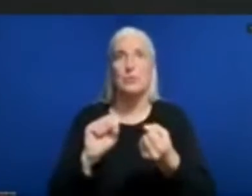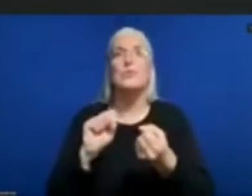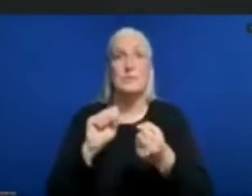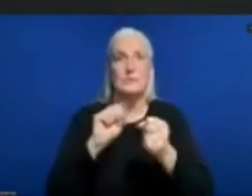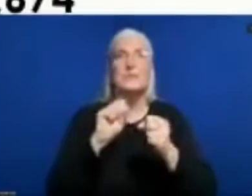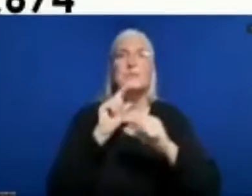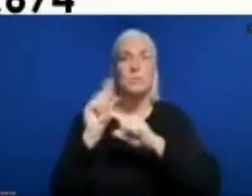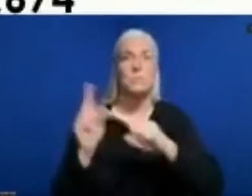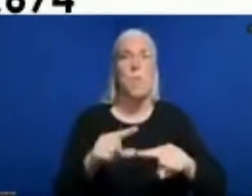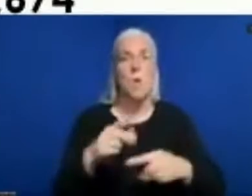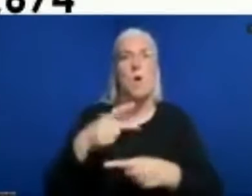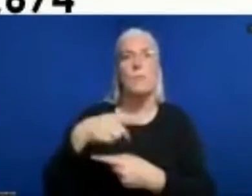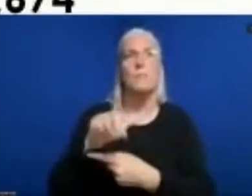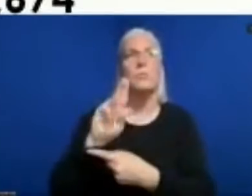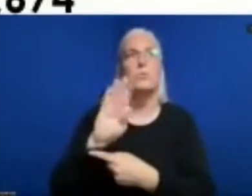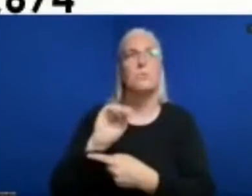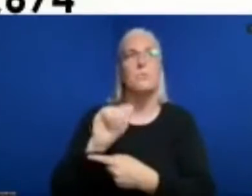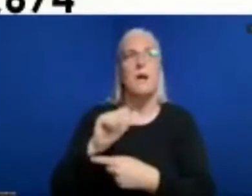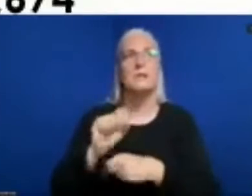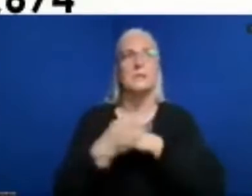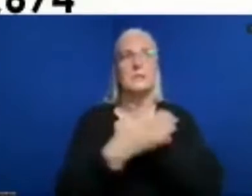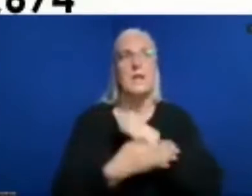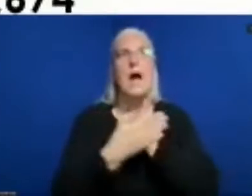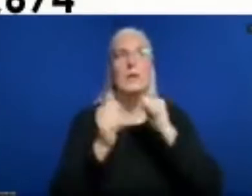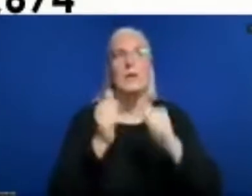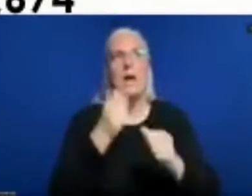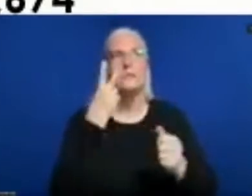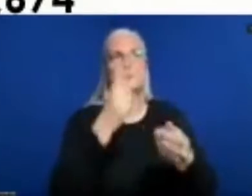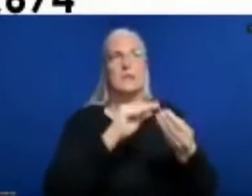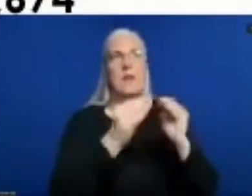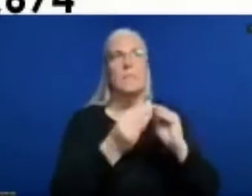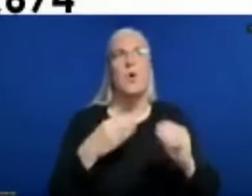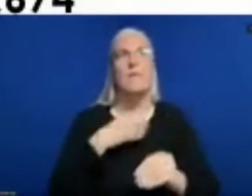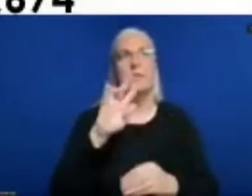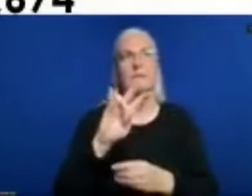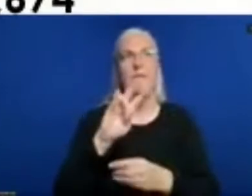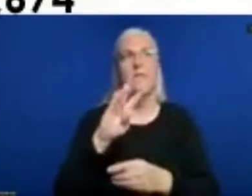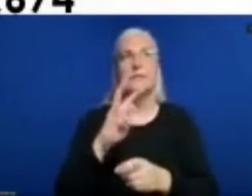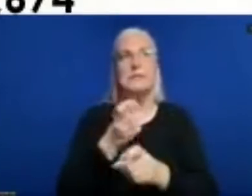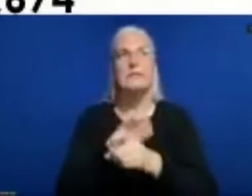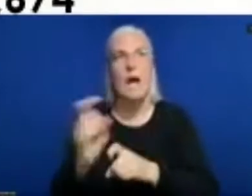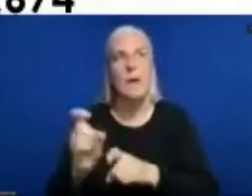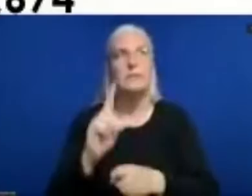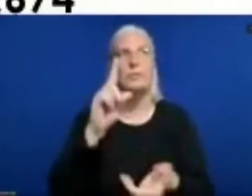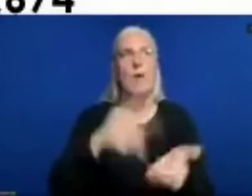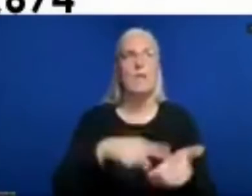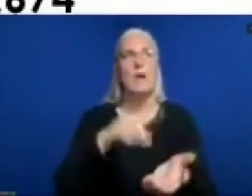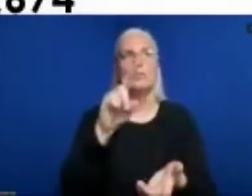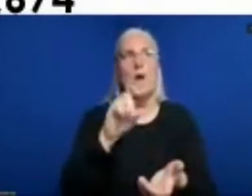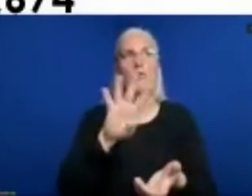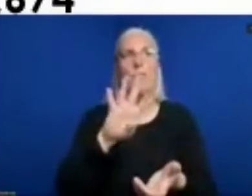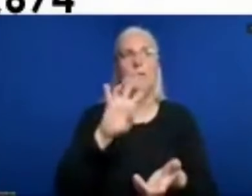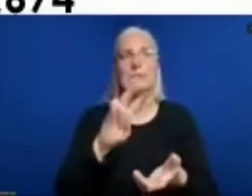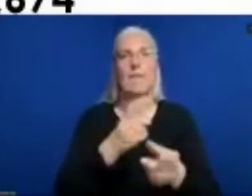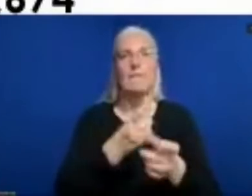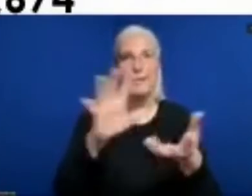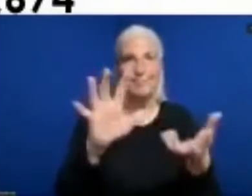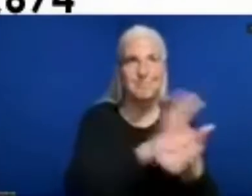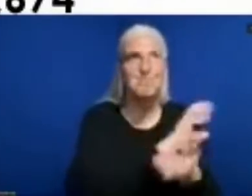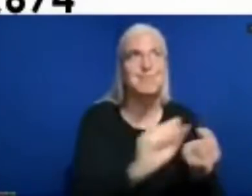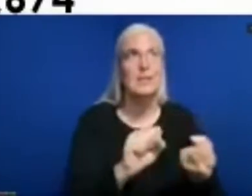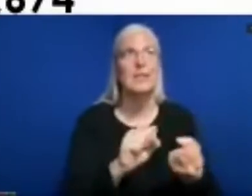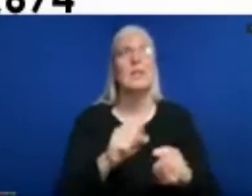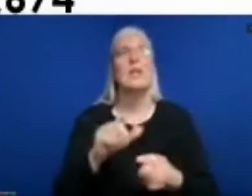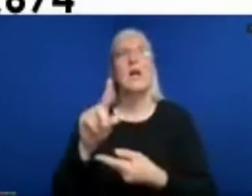had 1,147 structures destroyed, 76 damaged, and I'm happy to report that